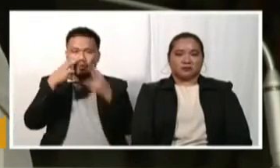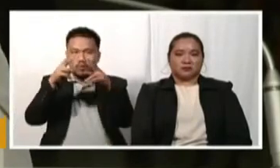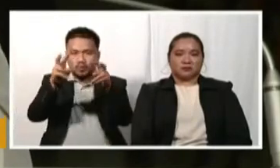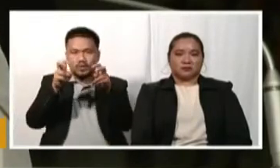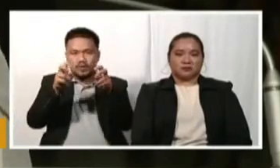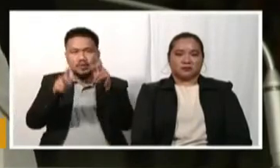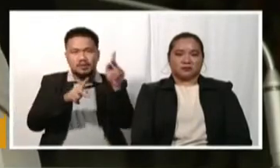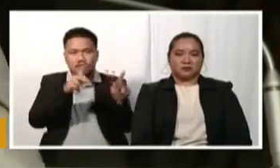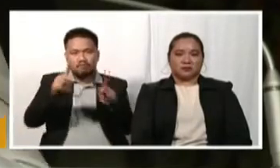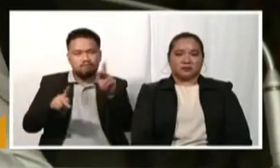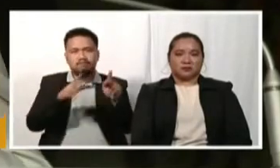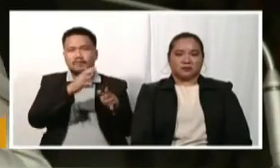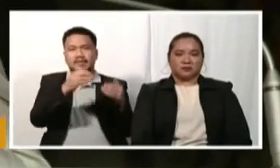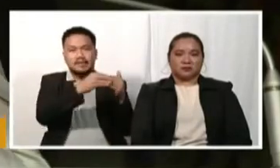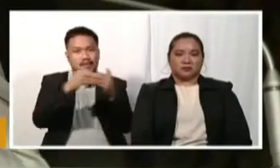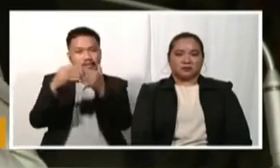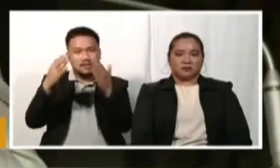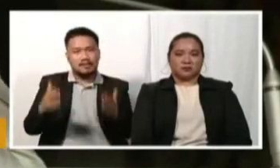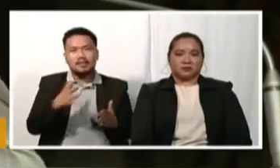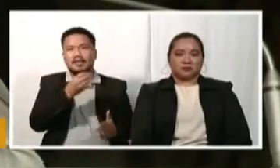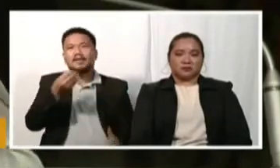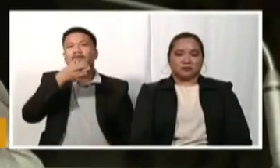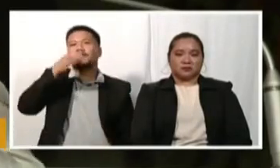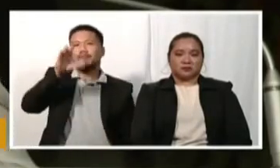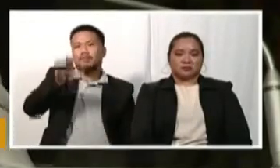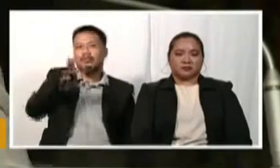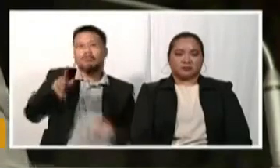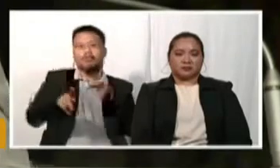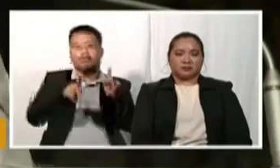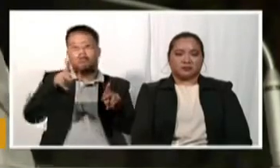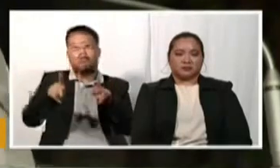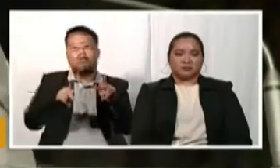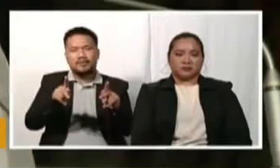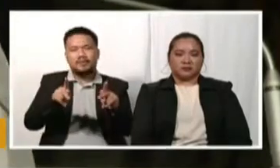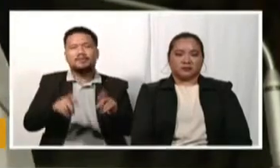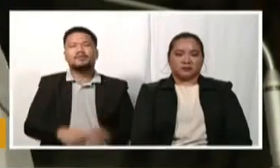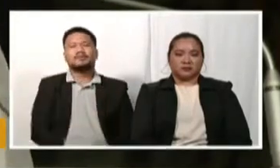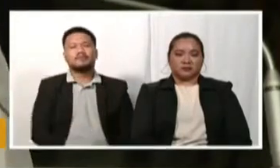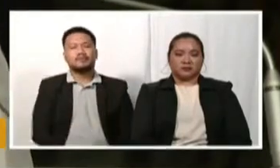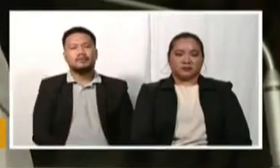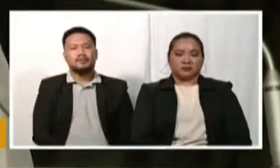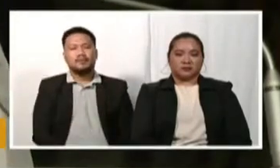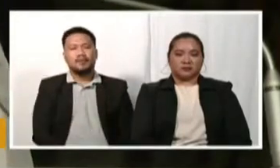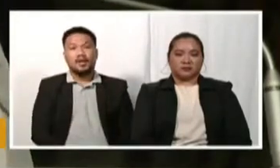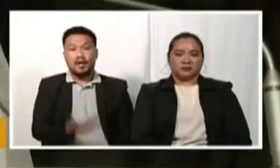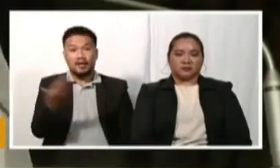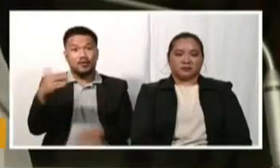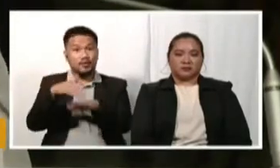leader and commander of nations, so shall you